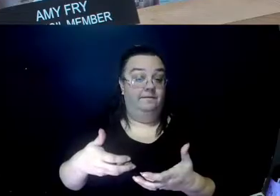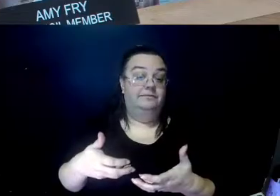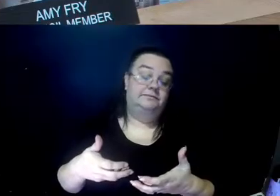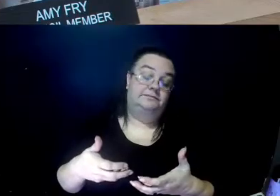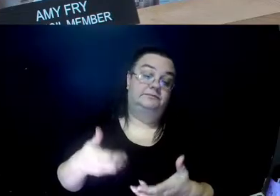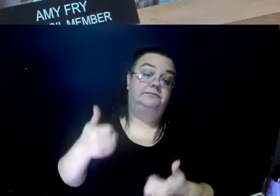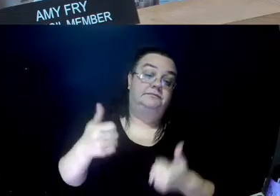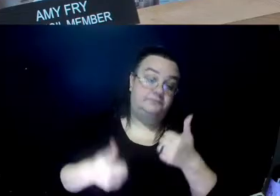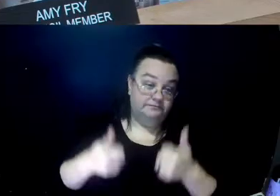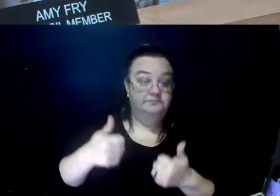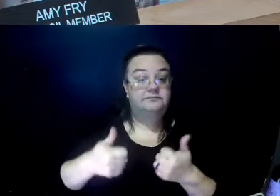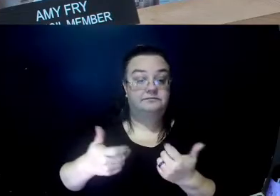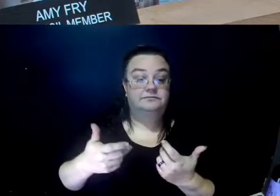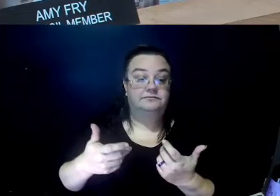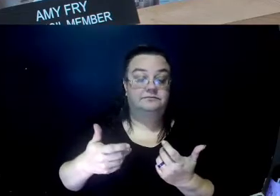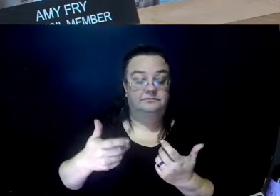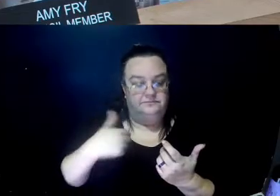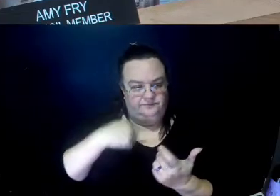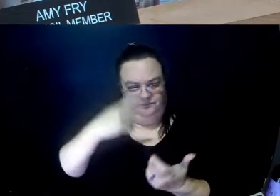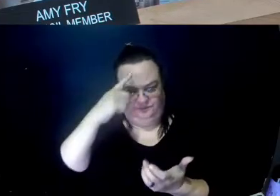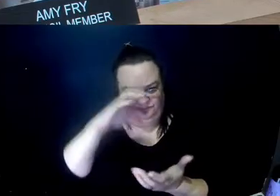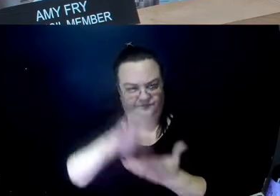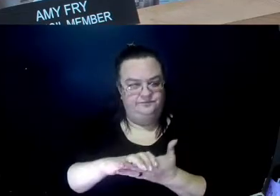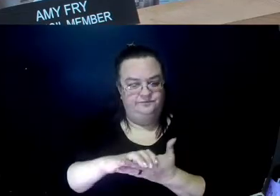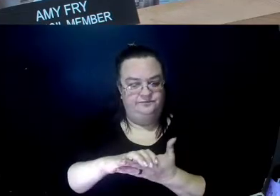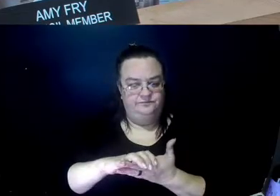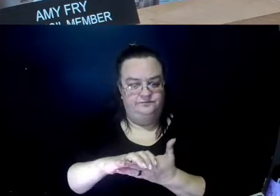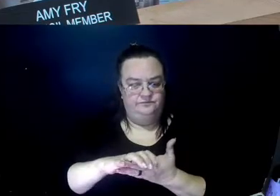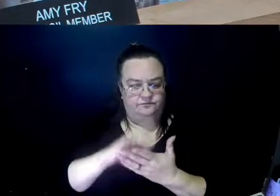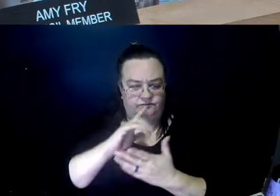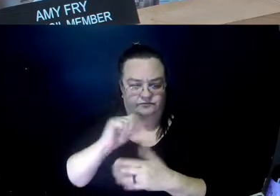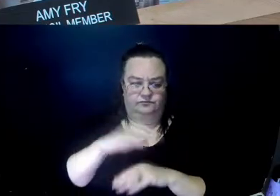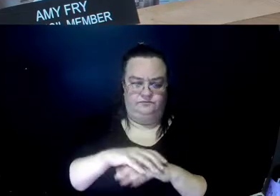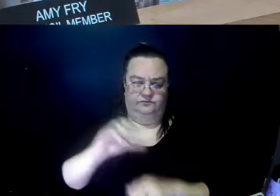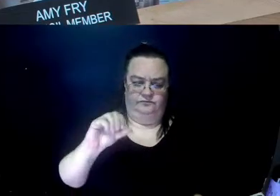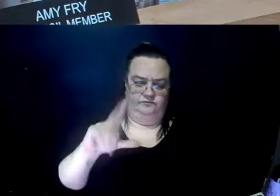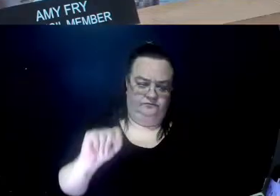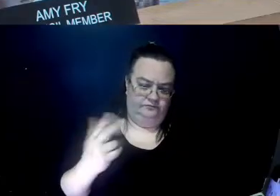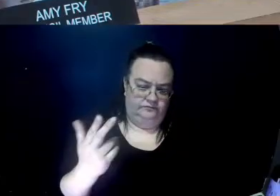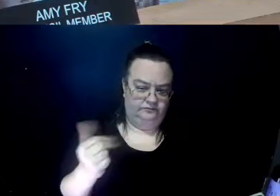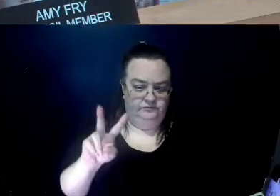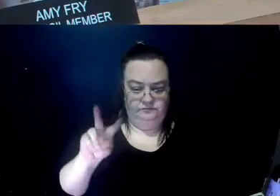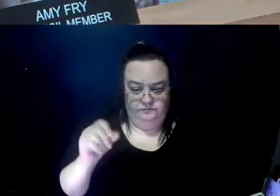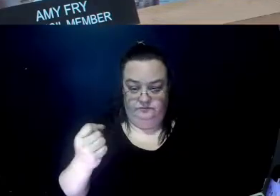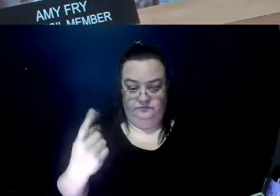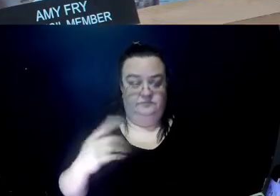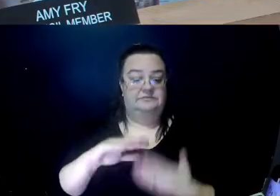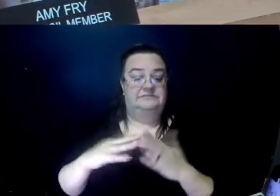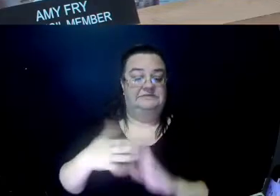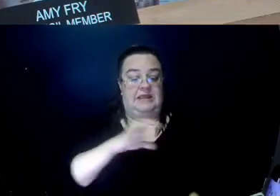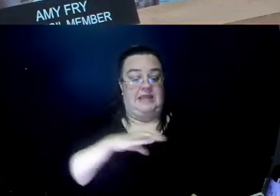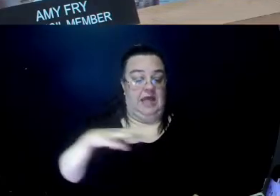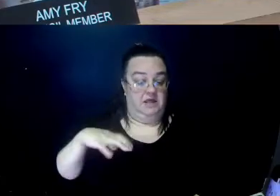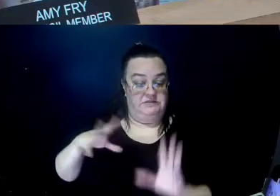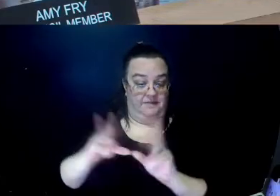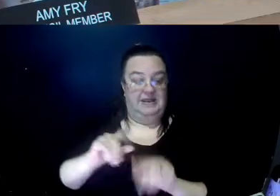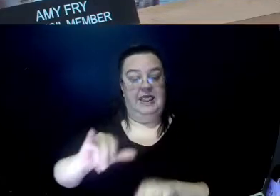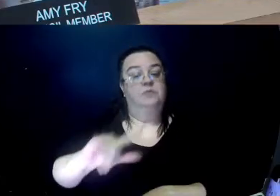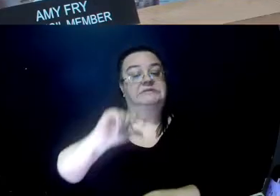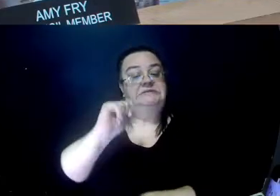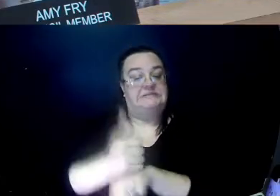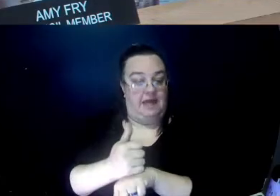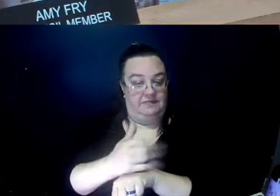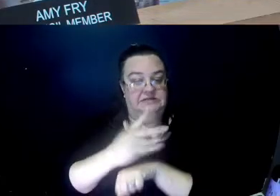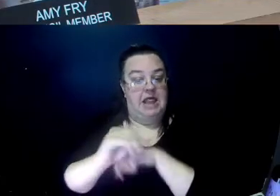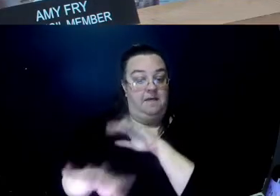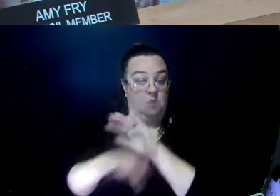which was, I believe, on the October 13th, 2011 Cheverly Town Council meeting was established and appointed.